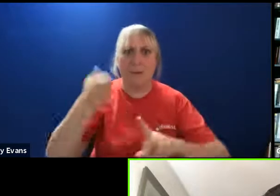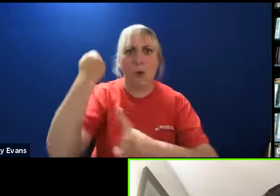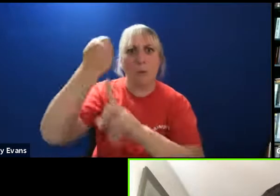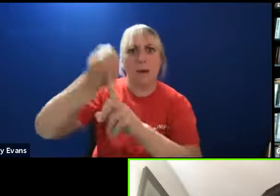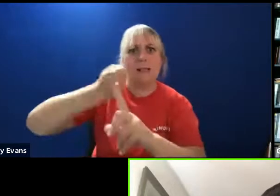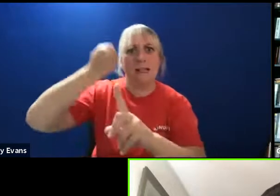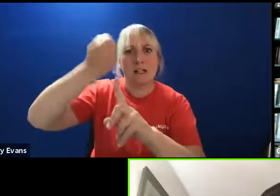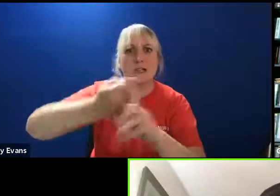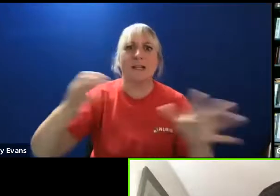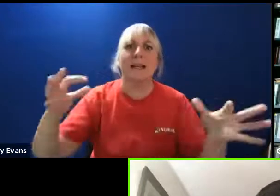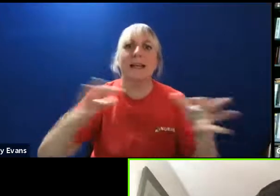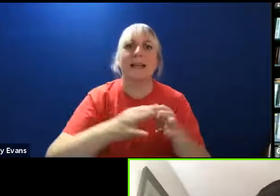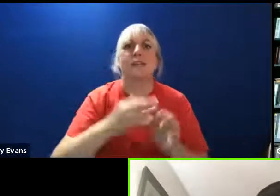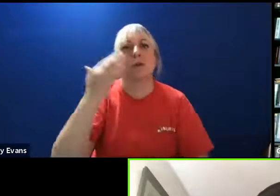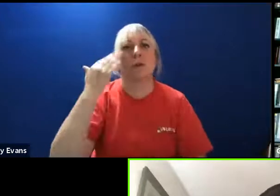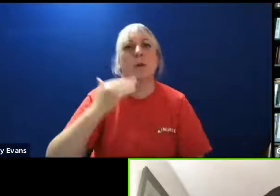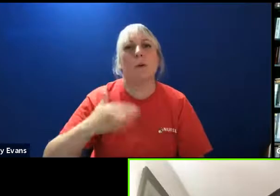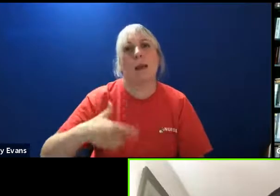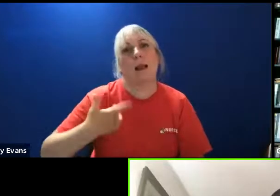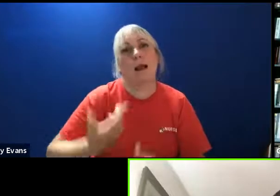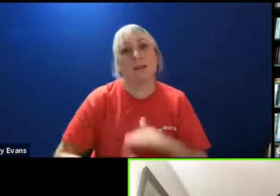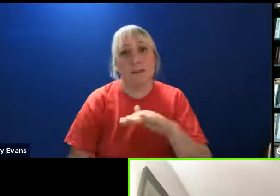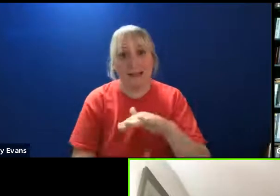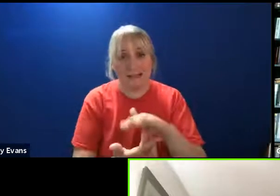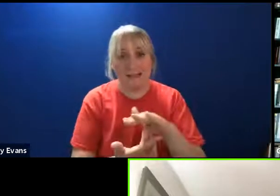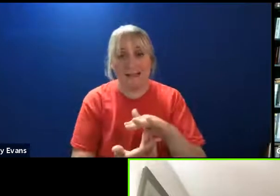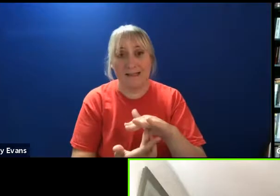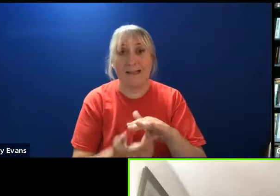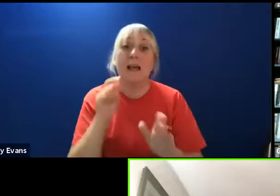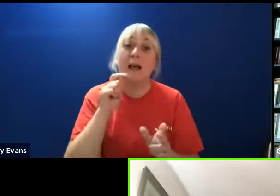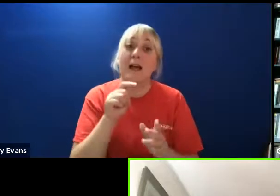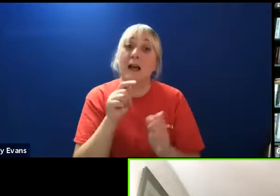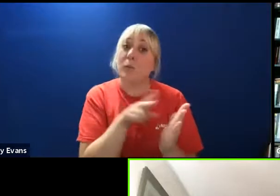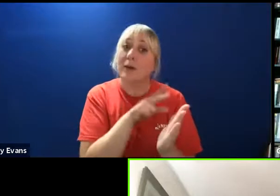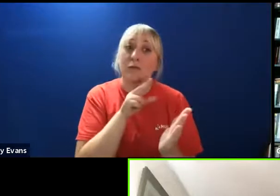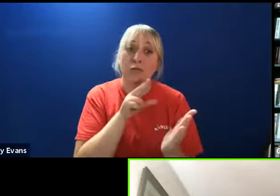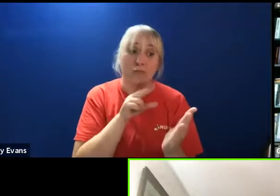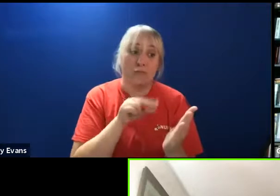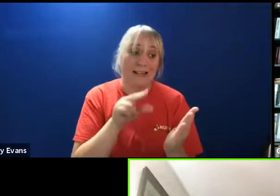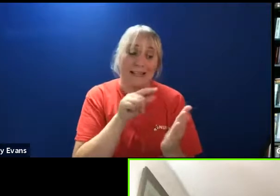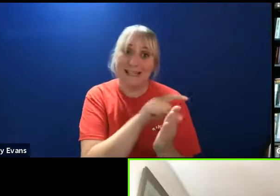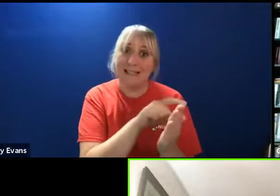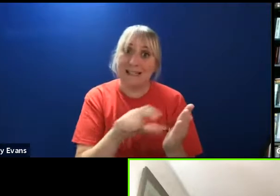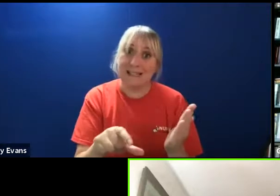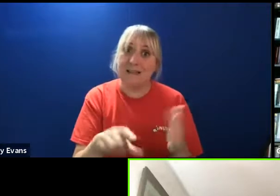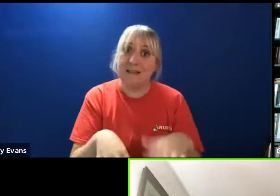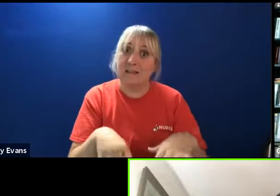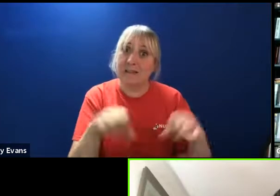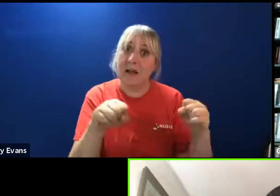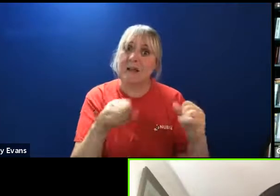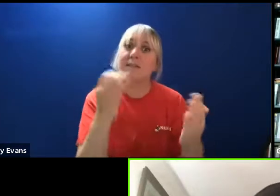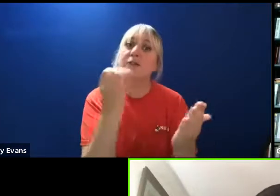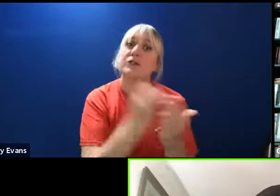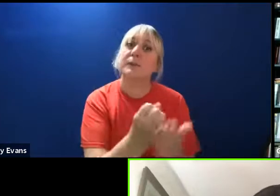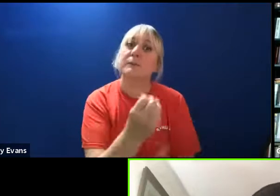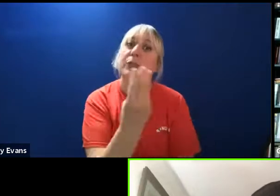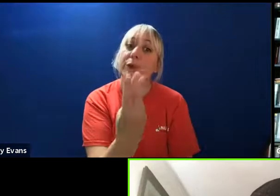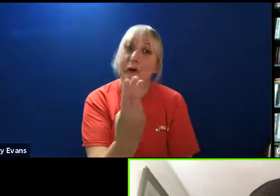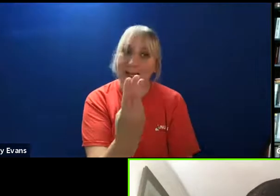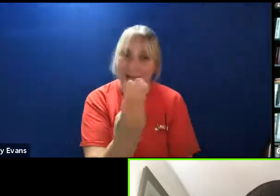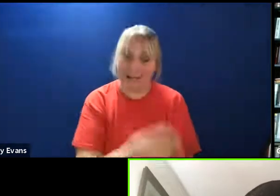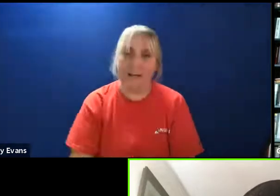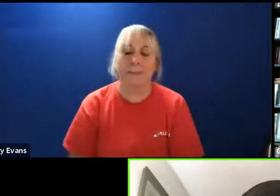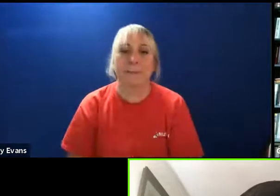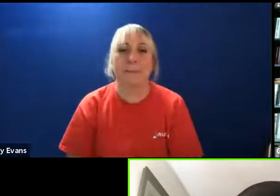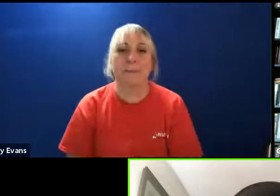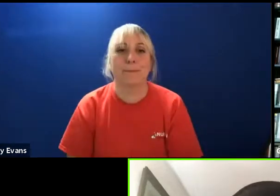Matters movement. But I'd like to read you just the opening sentence really of chapter 3, which